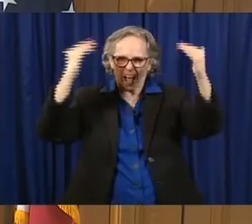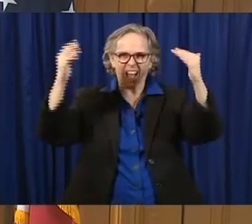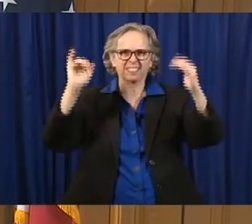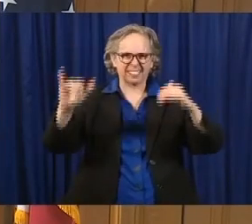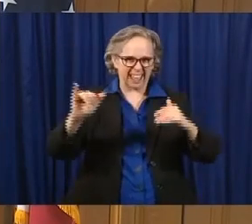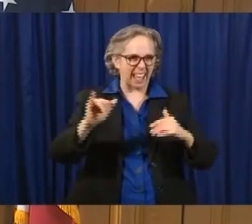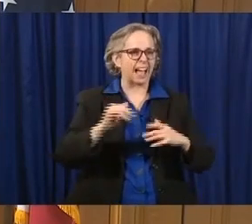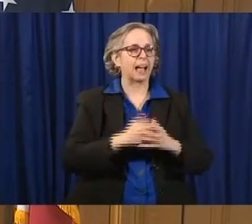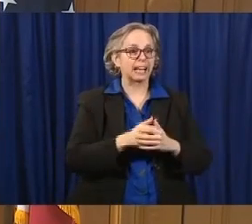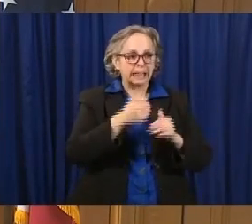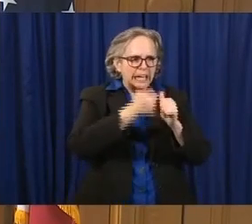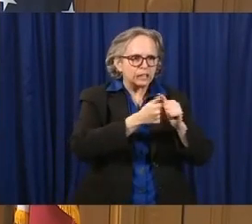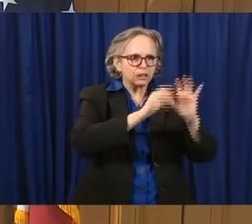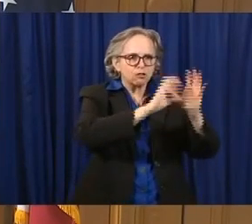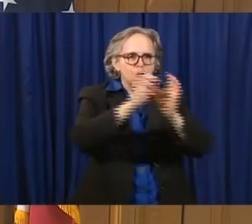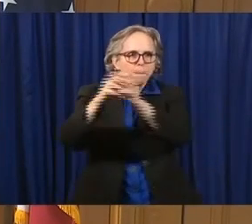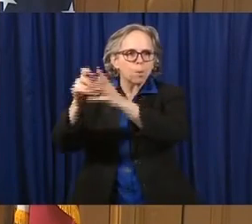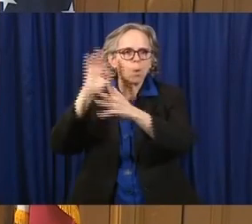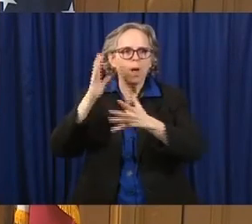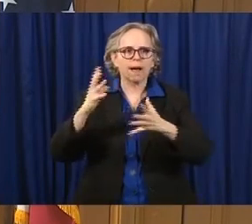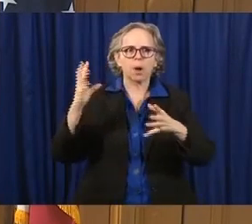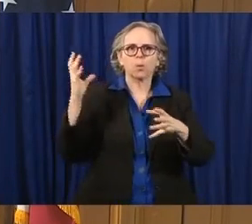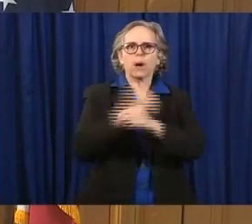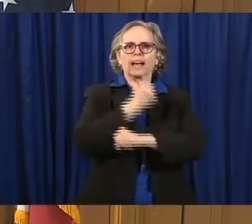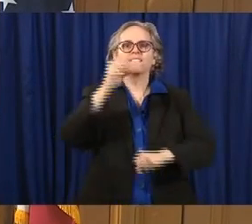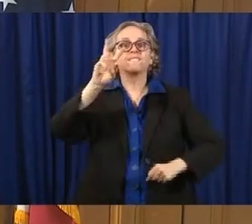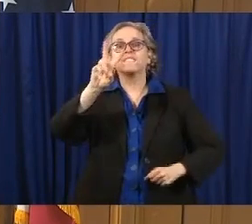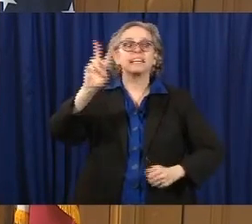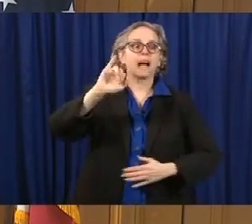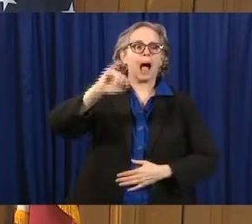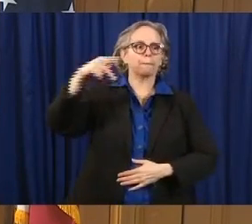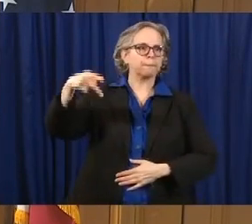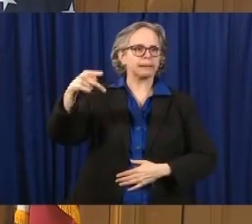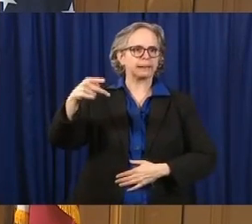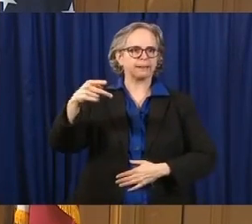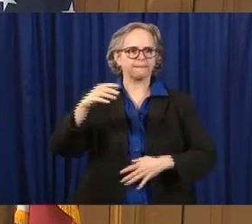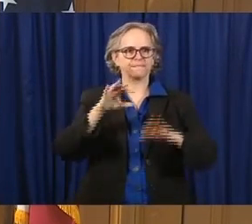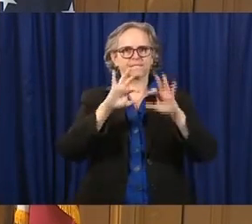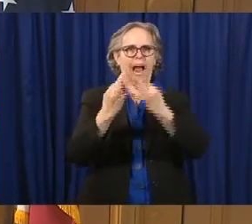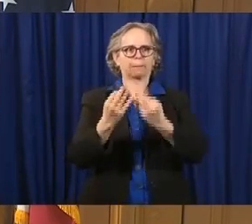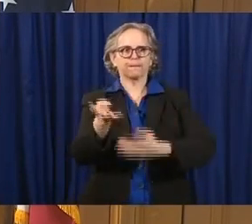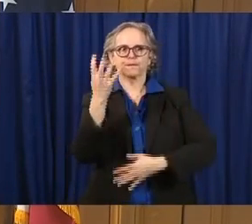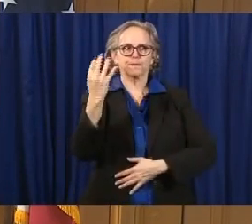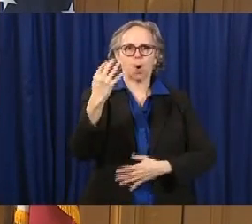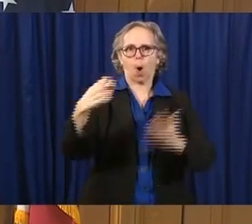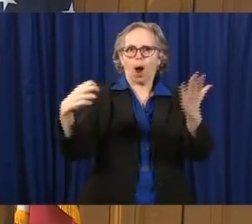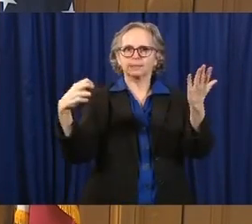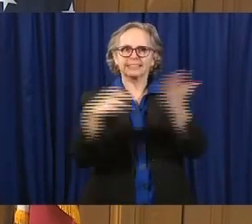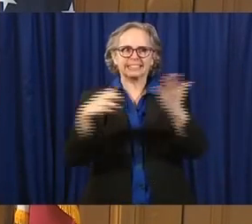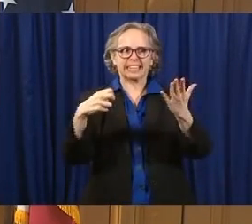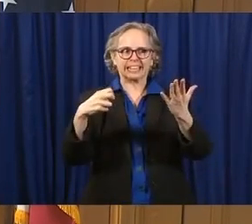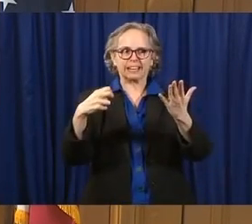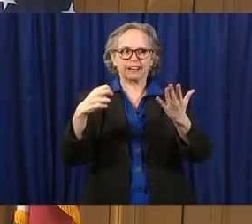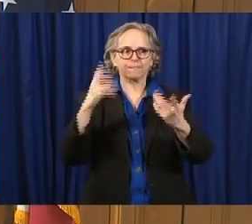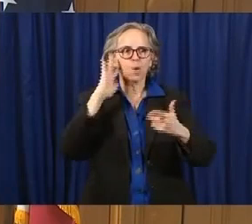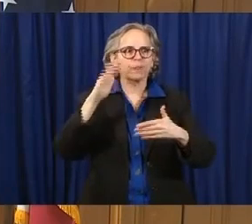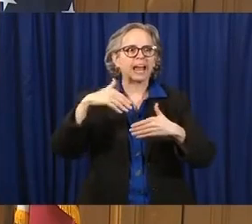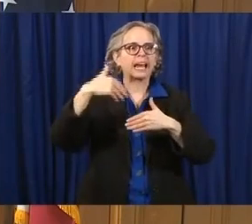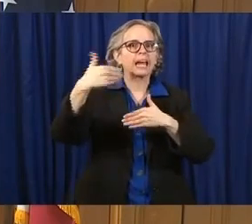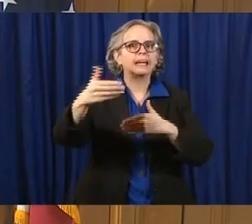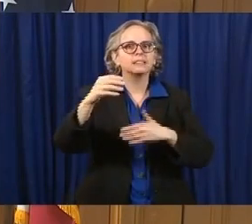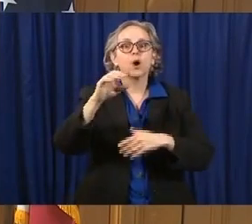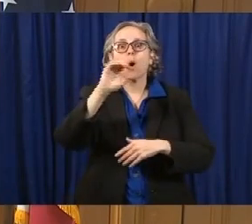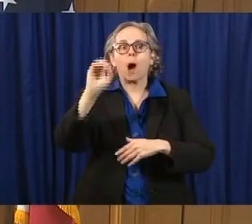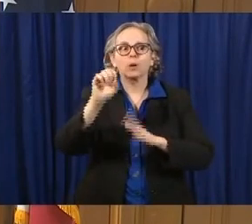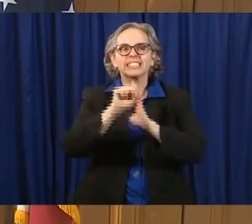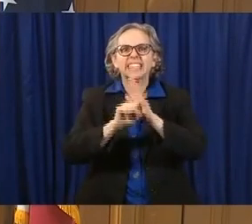win a VIP family 4-pack to attend the next Ohio State Fair, including 1 parking pass, 4 mission